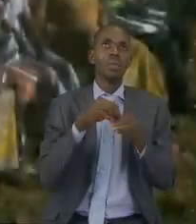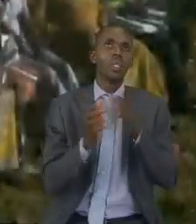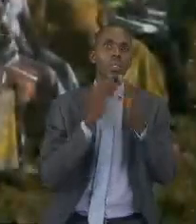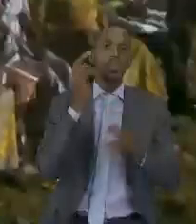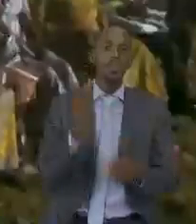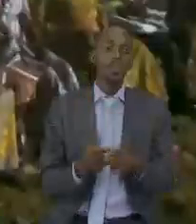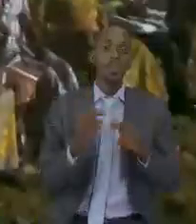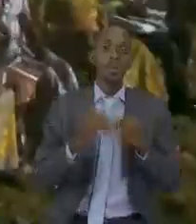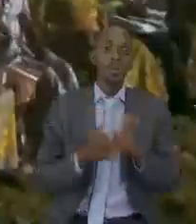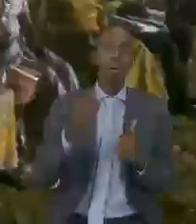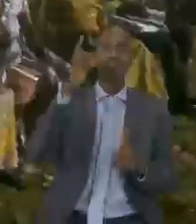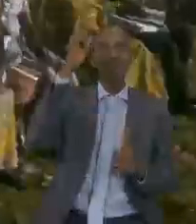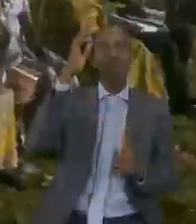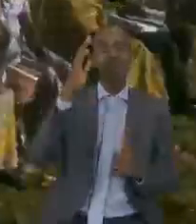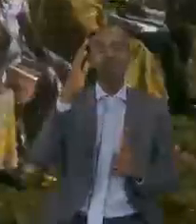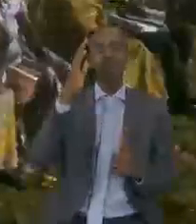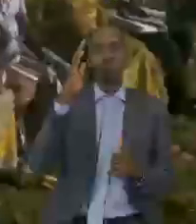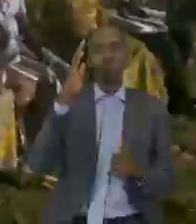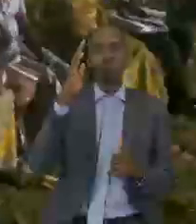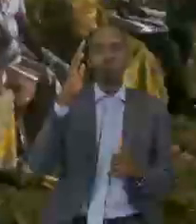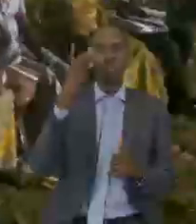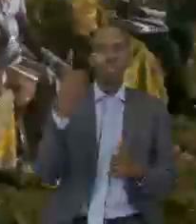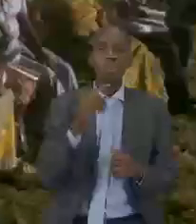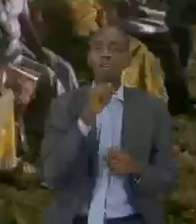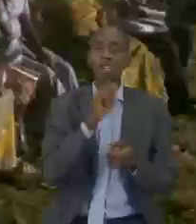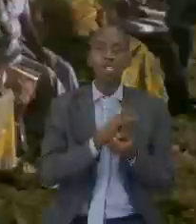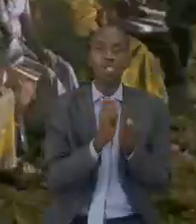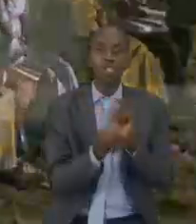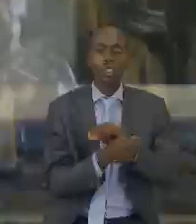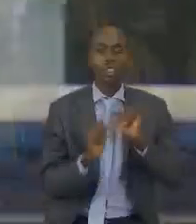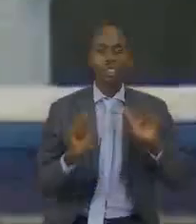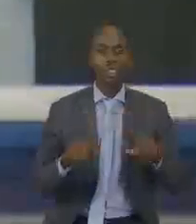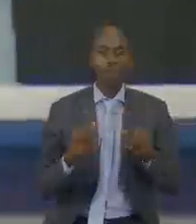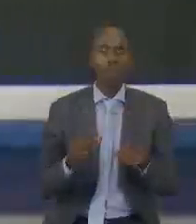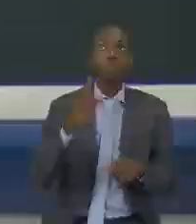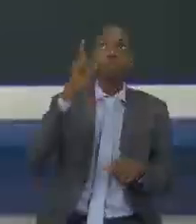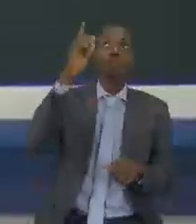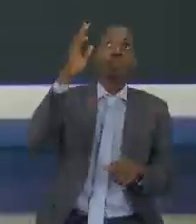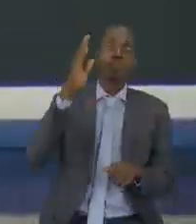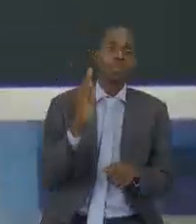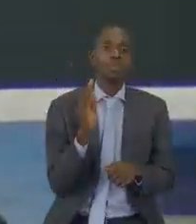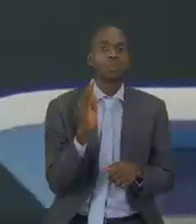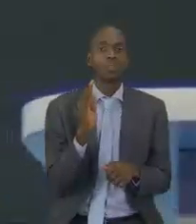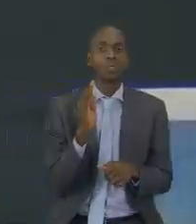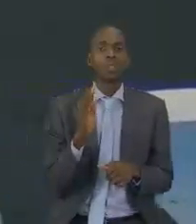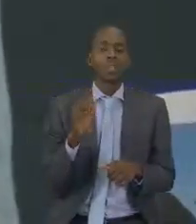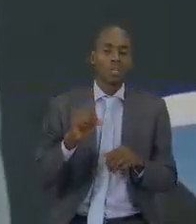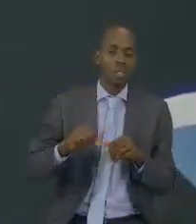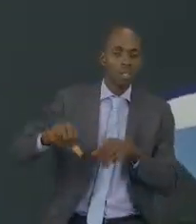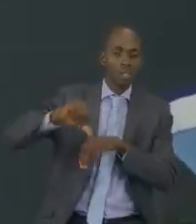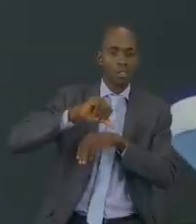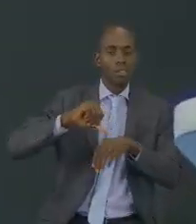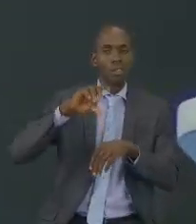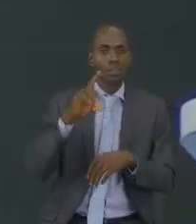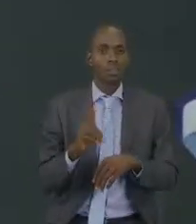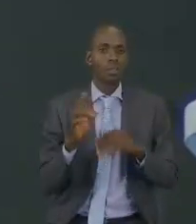How God, the unchangeable, the mutable God, anointed